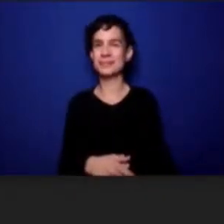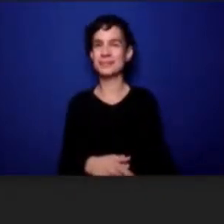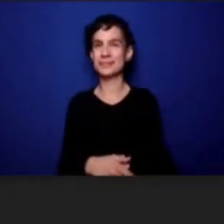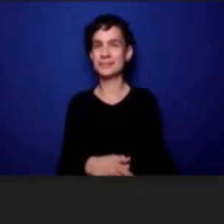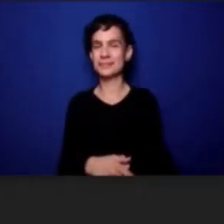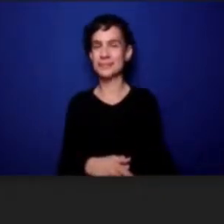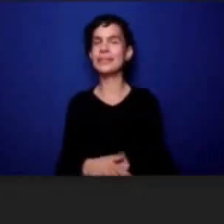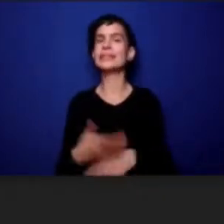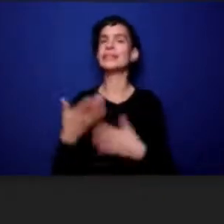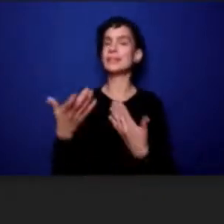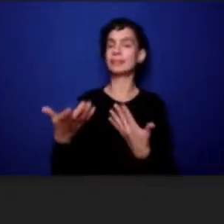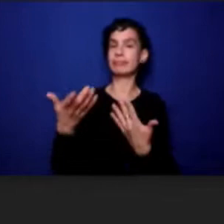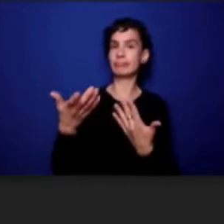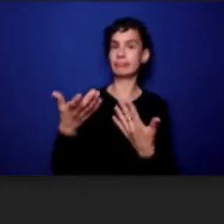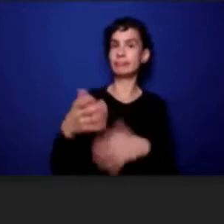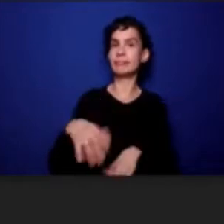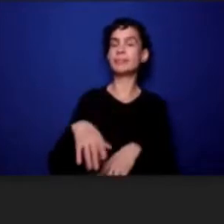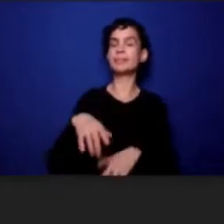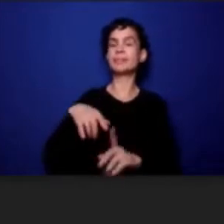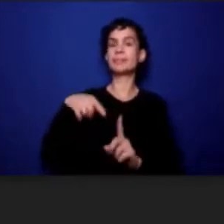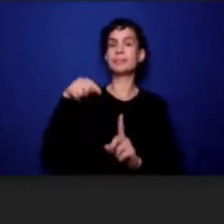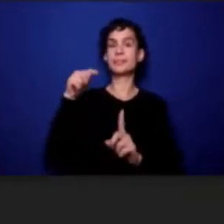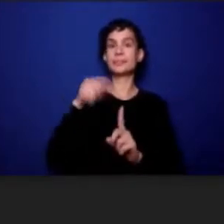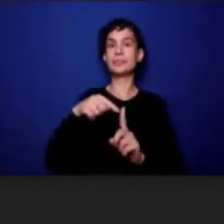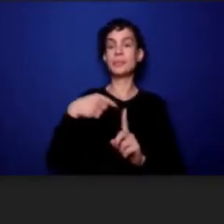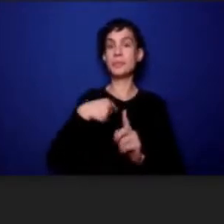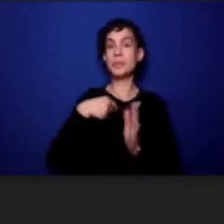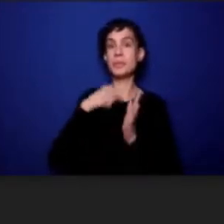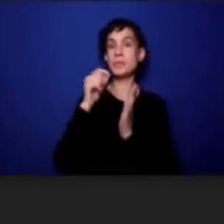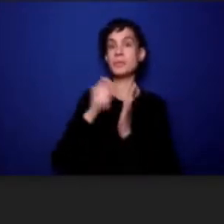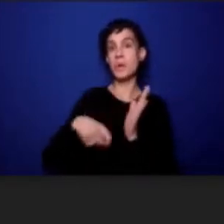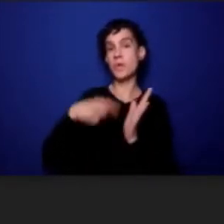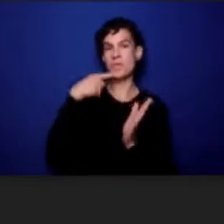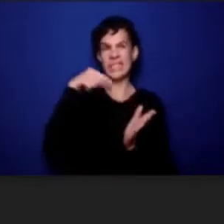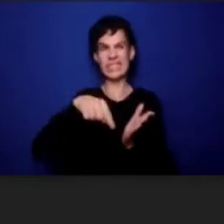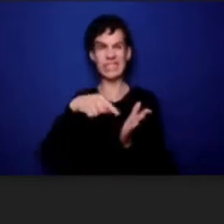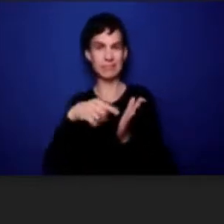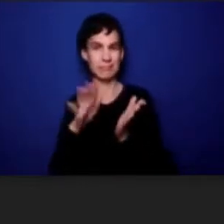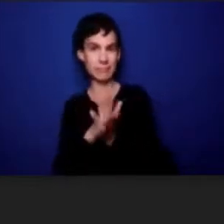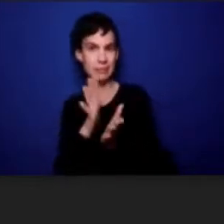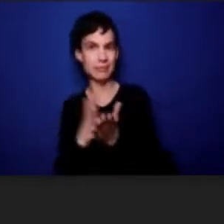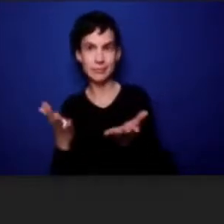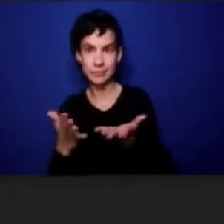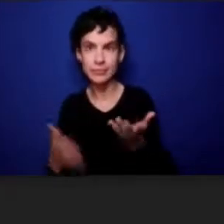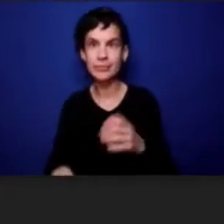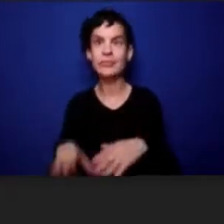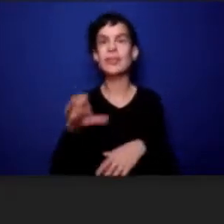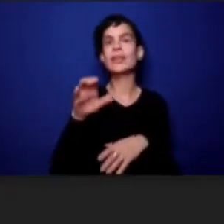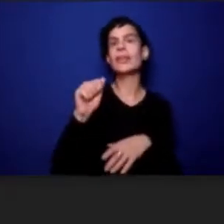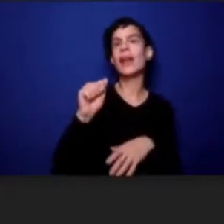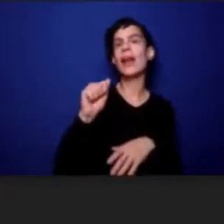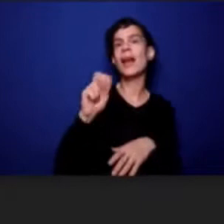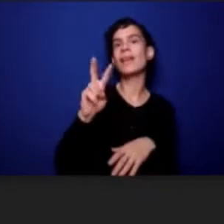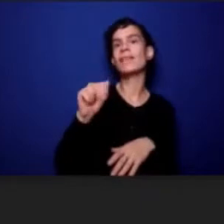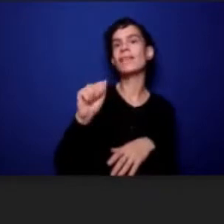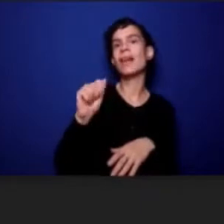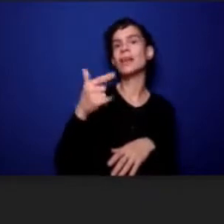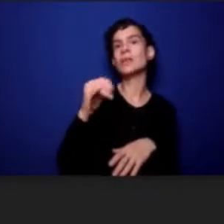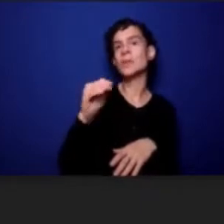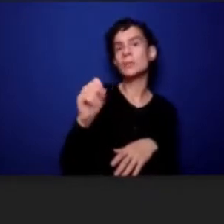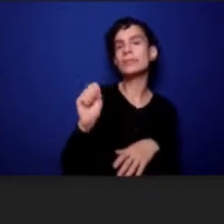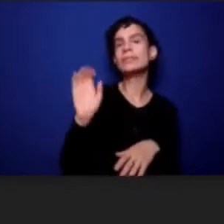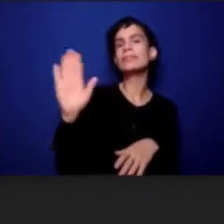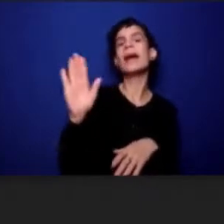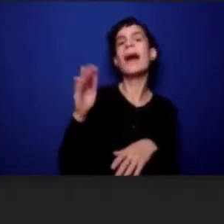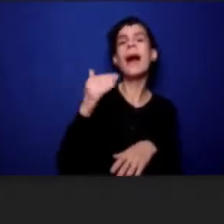Yeah, so what I wrote about for this paper was Caravaggio's Head of Medusa. And I